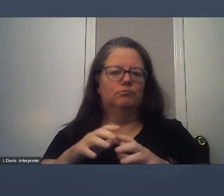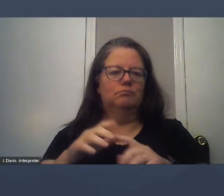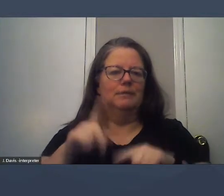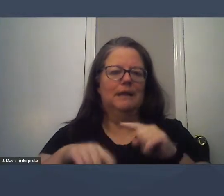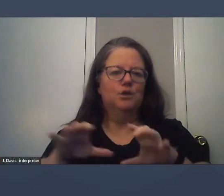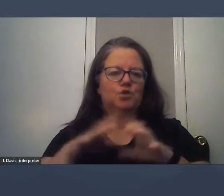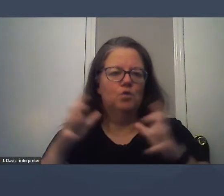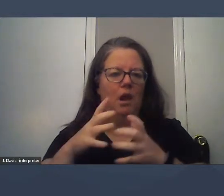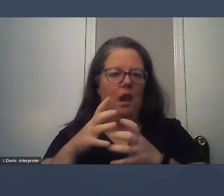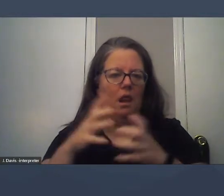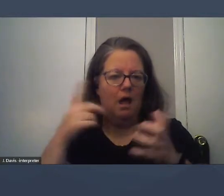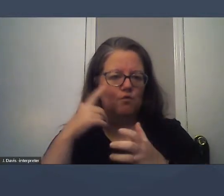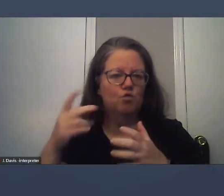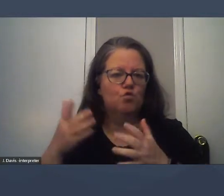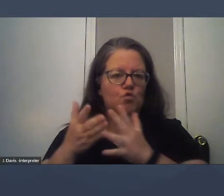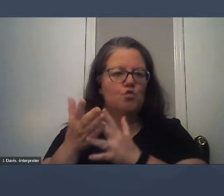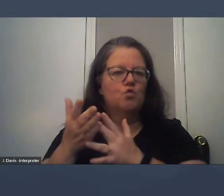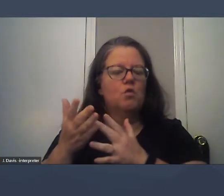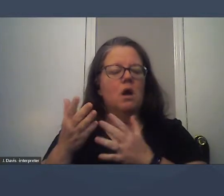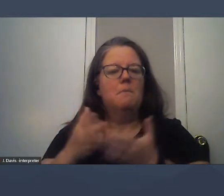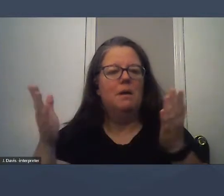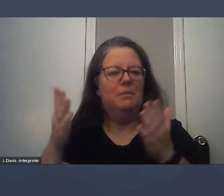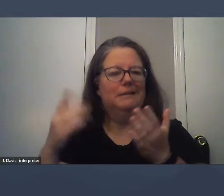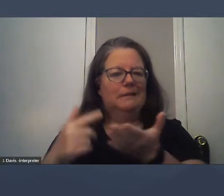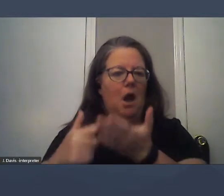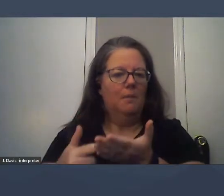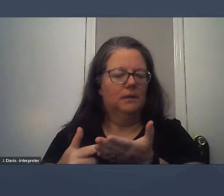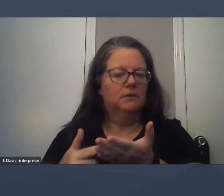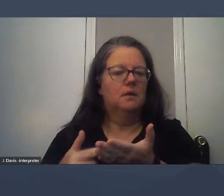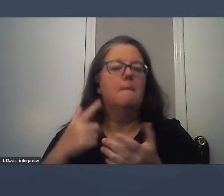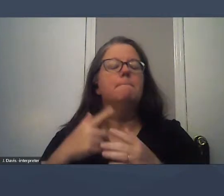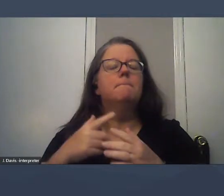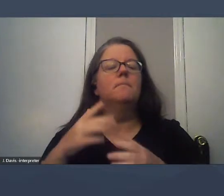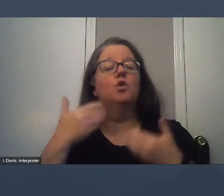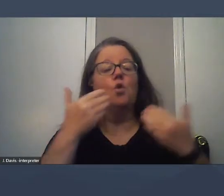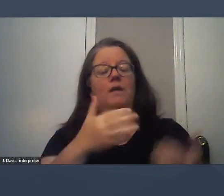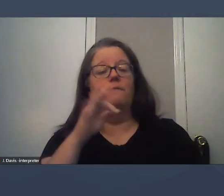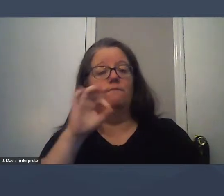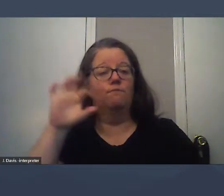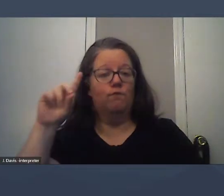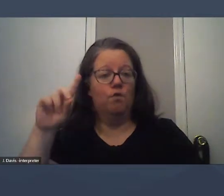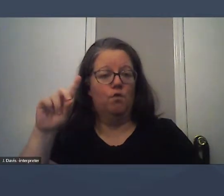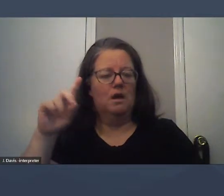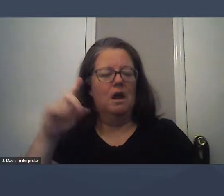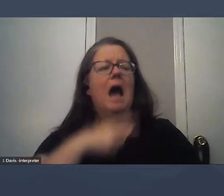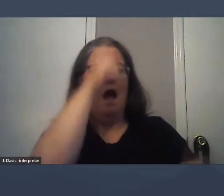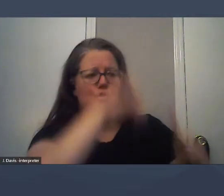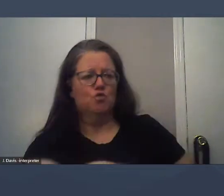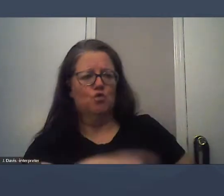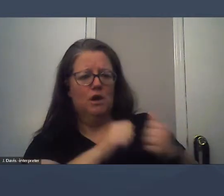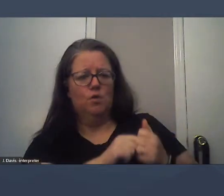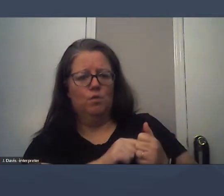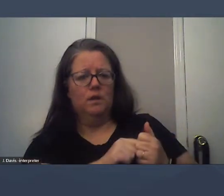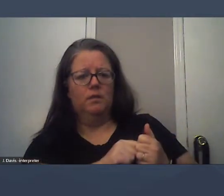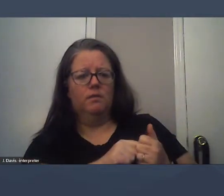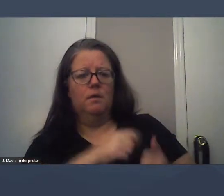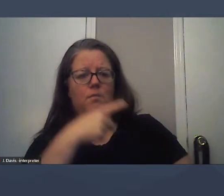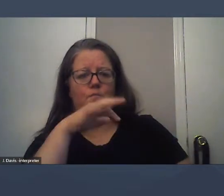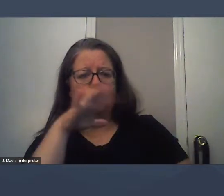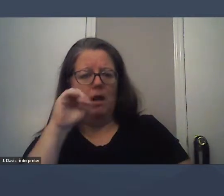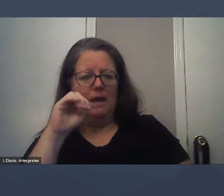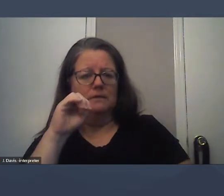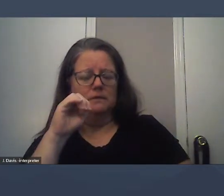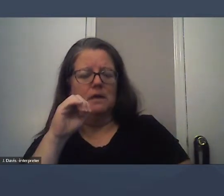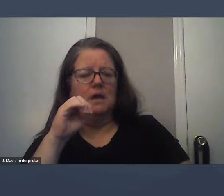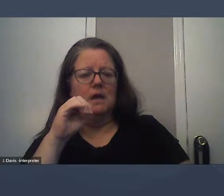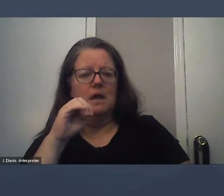and tradition for decades. But Councilman Ford, you're recognized. Okay, I'm on the same page, Mr. Jones right here. Mr. Price, I'd